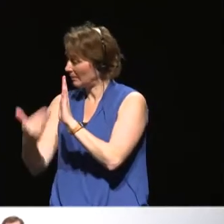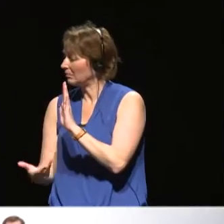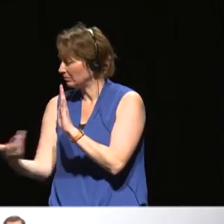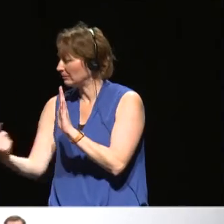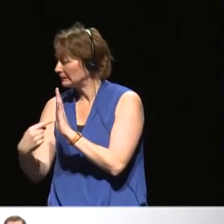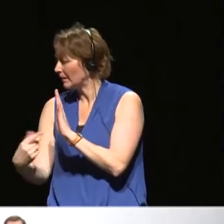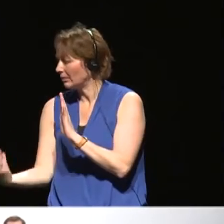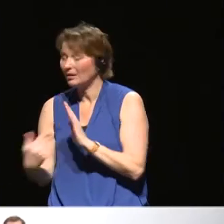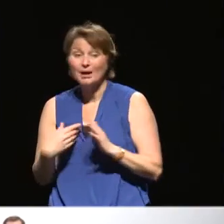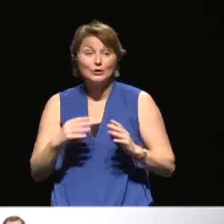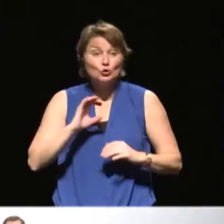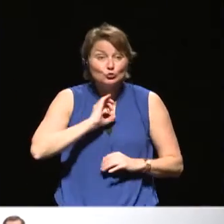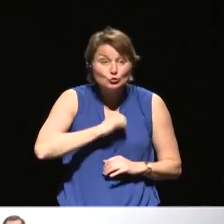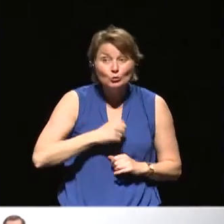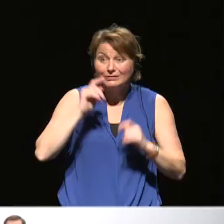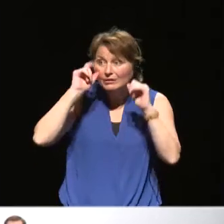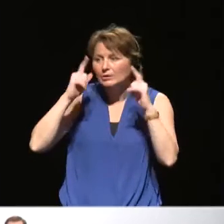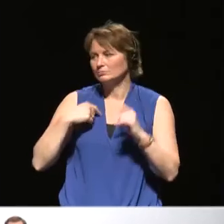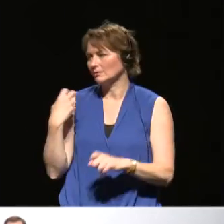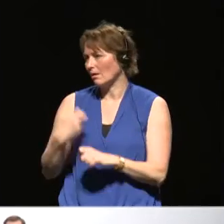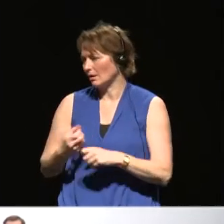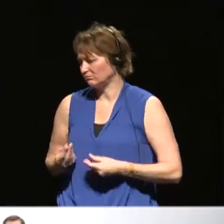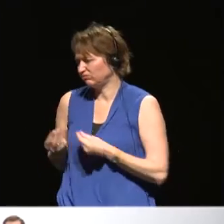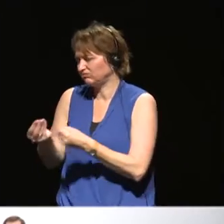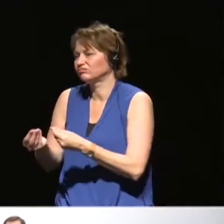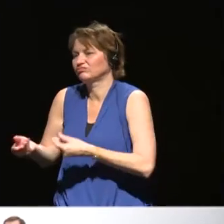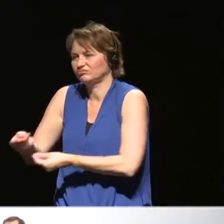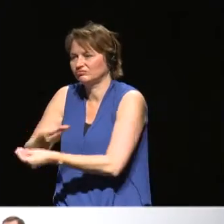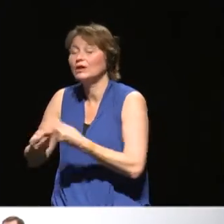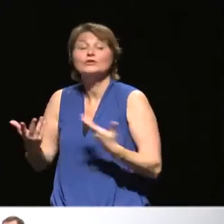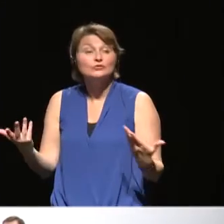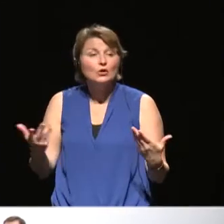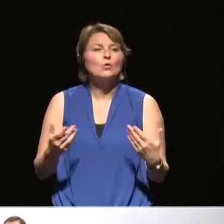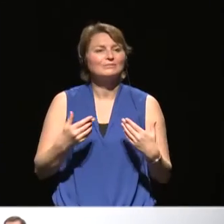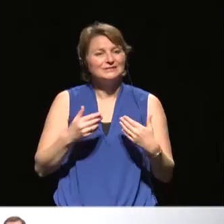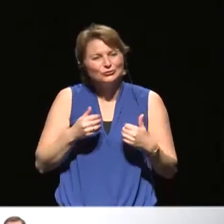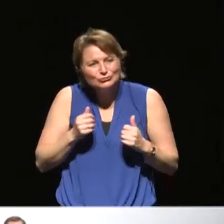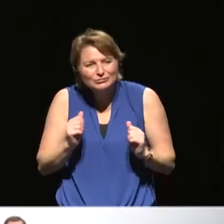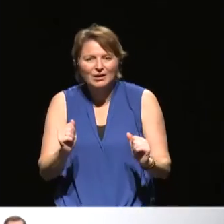are functioning. So this we are trying to do through education process